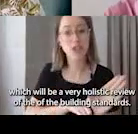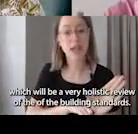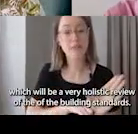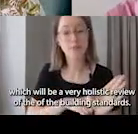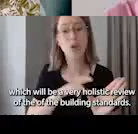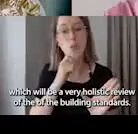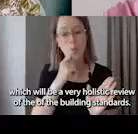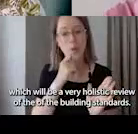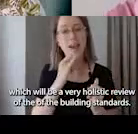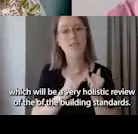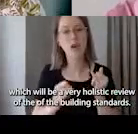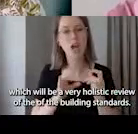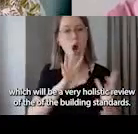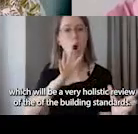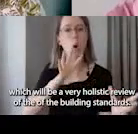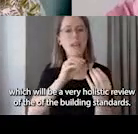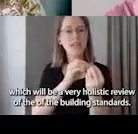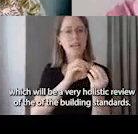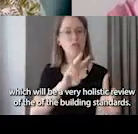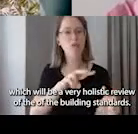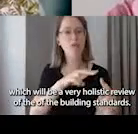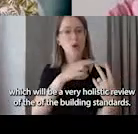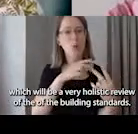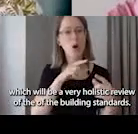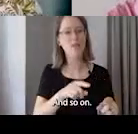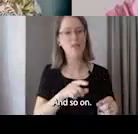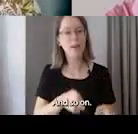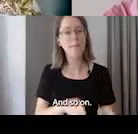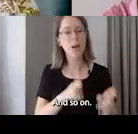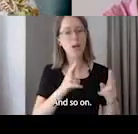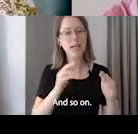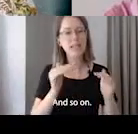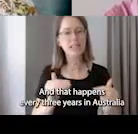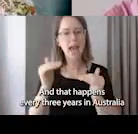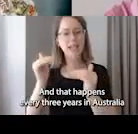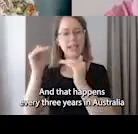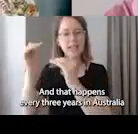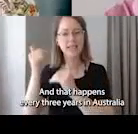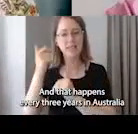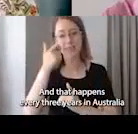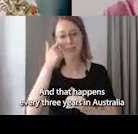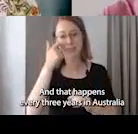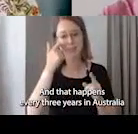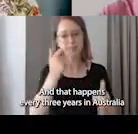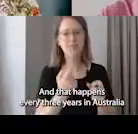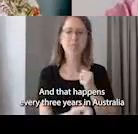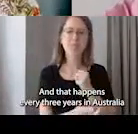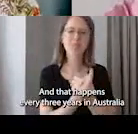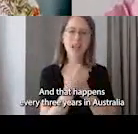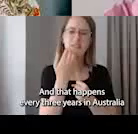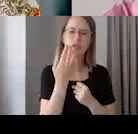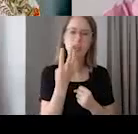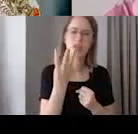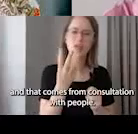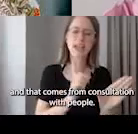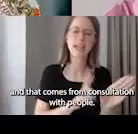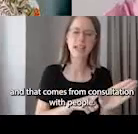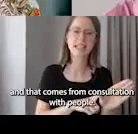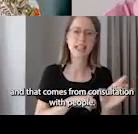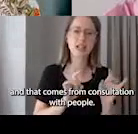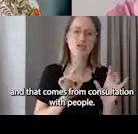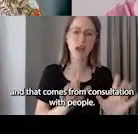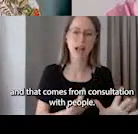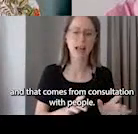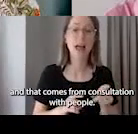will be a very holistic review of the building standards and so on. And that happens every 3 years in Australia. And